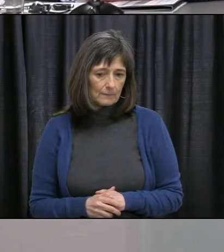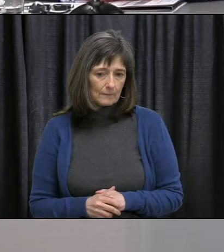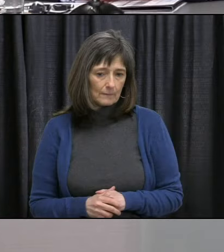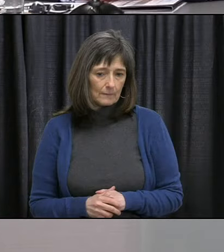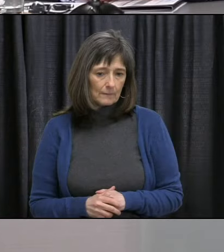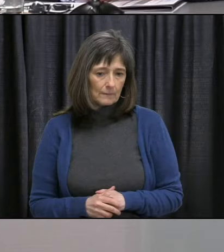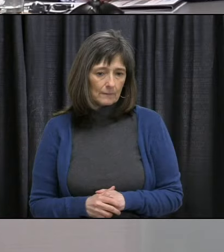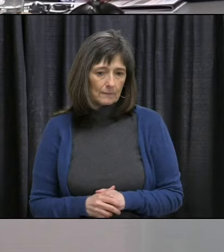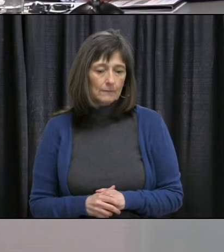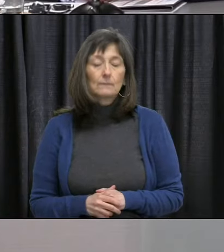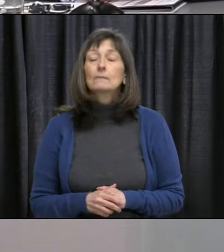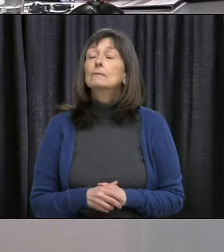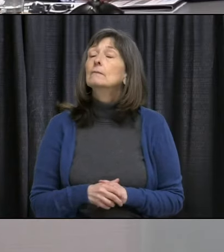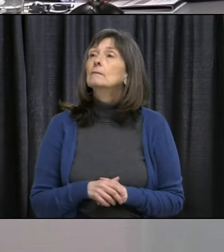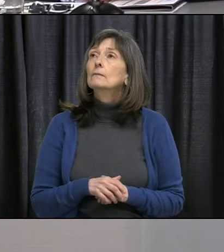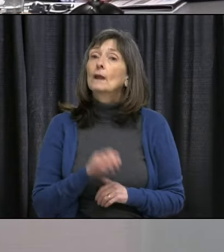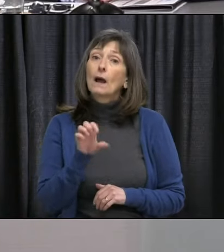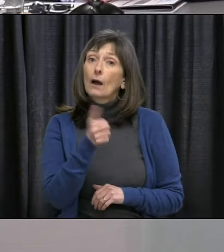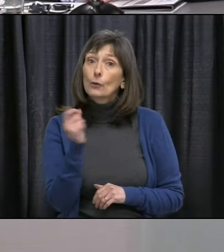Peter, did you have a follow-up question?